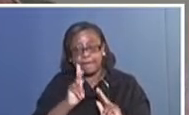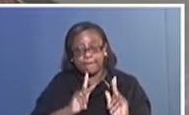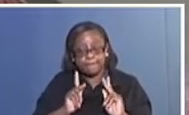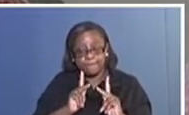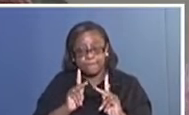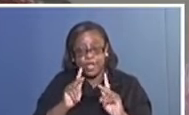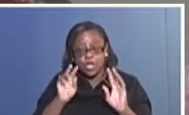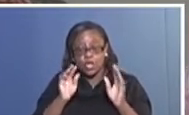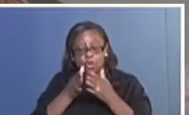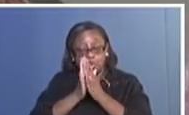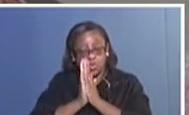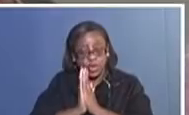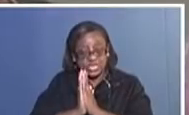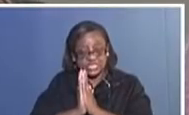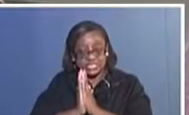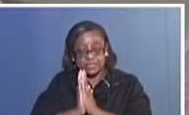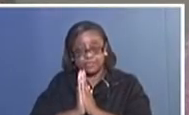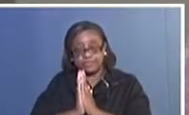requesting